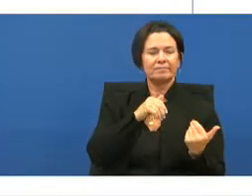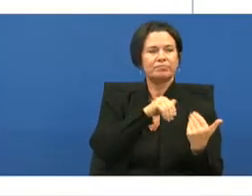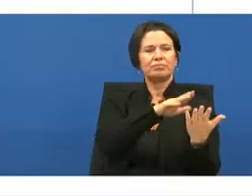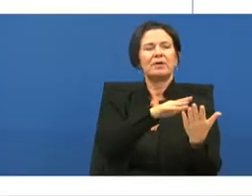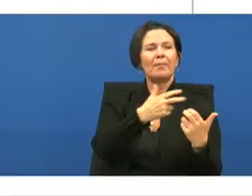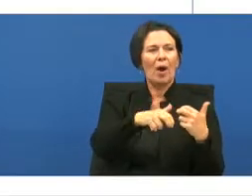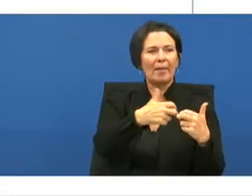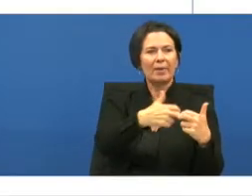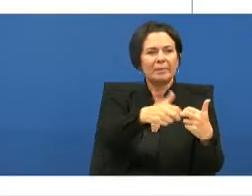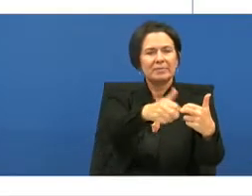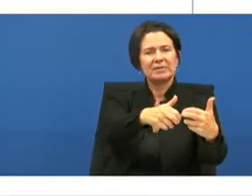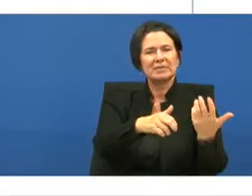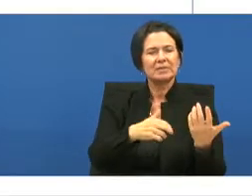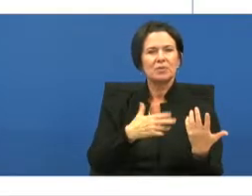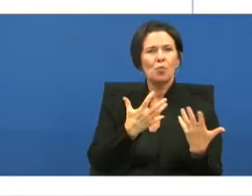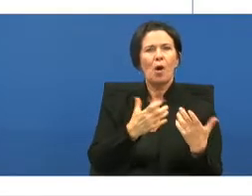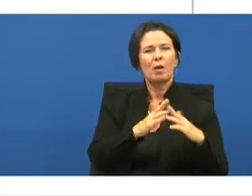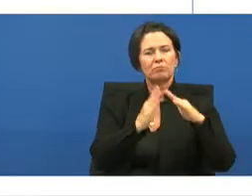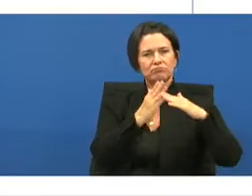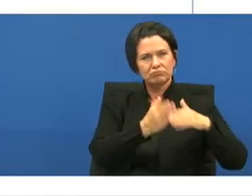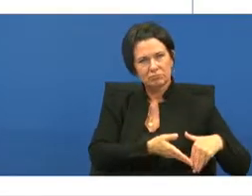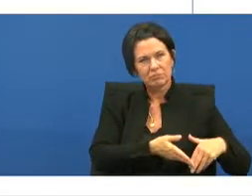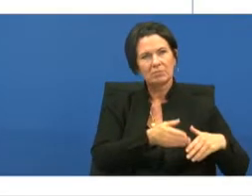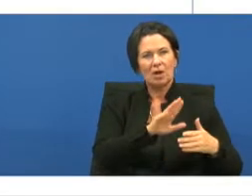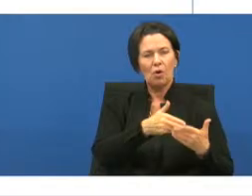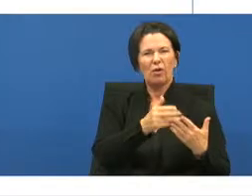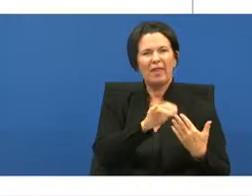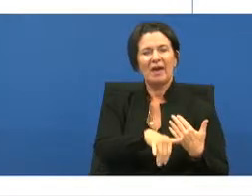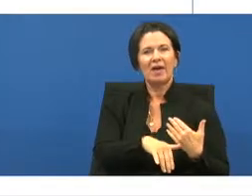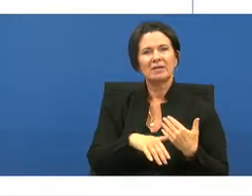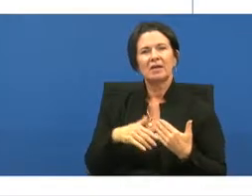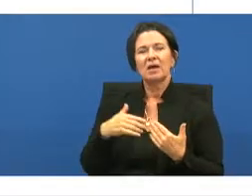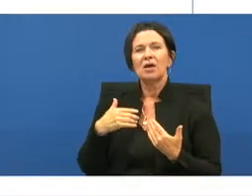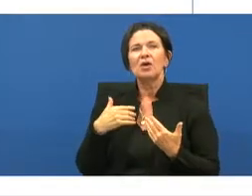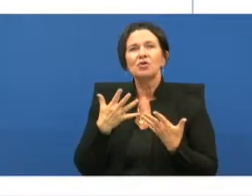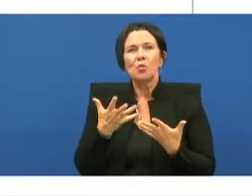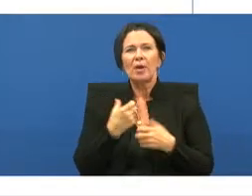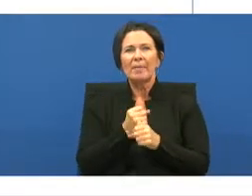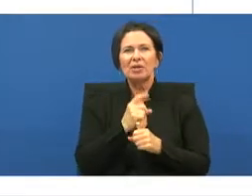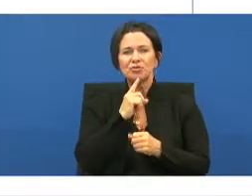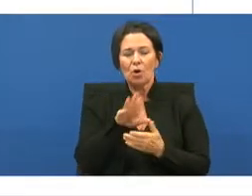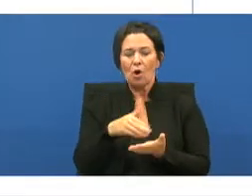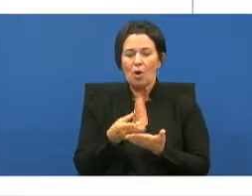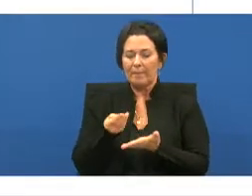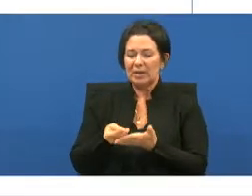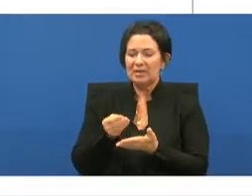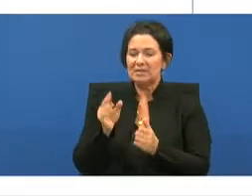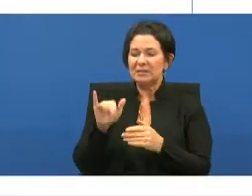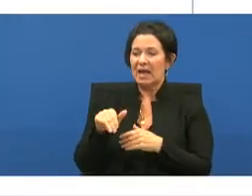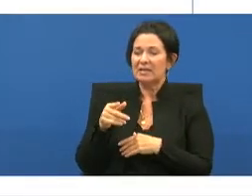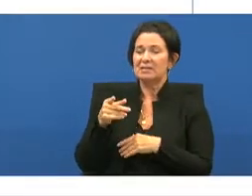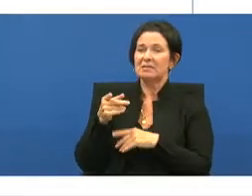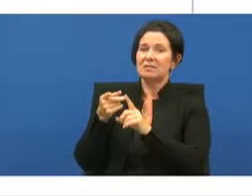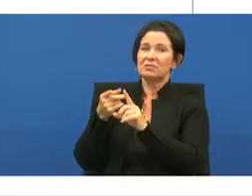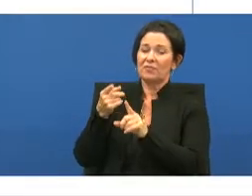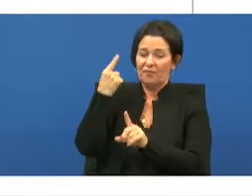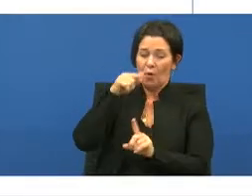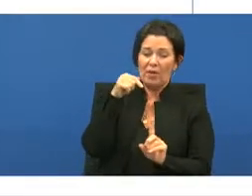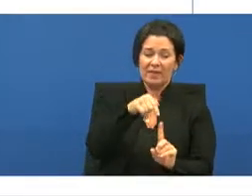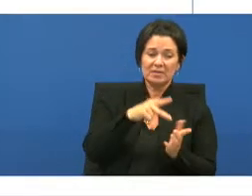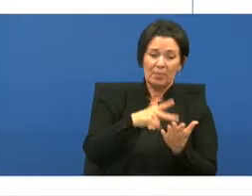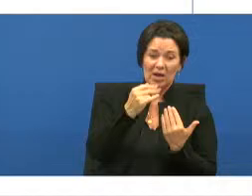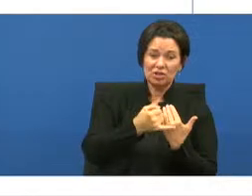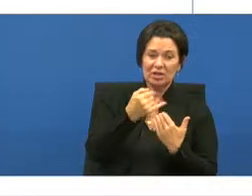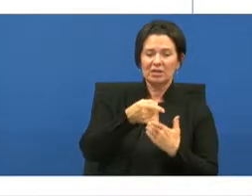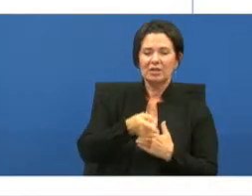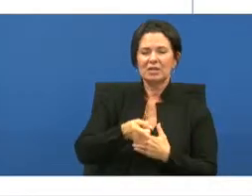to make sure that any dollars that are necessary for this investment come from the project itself.